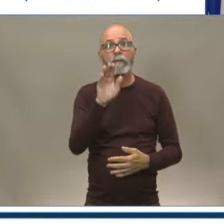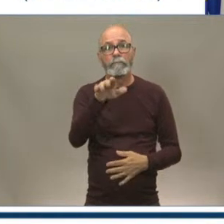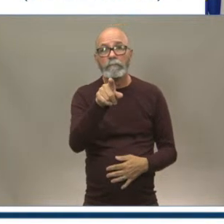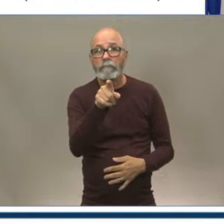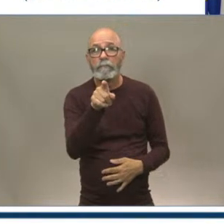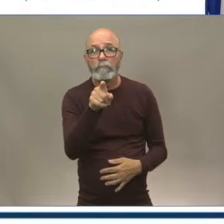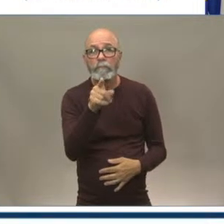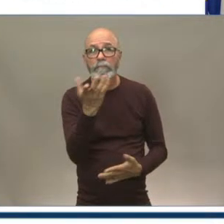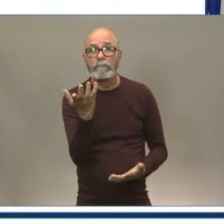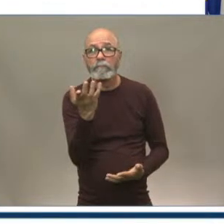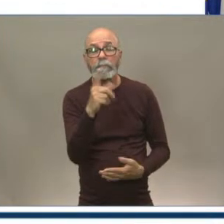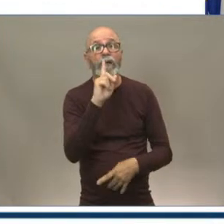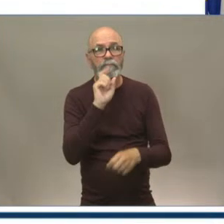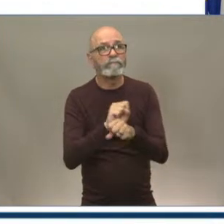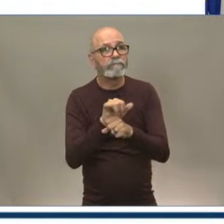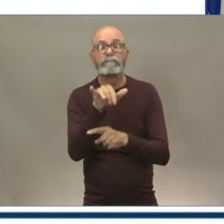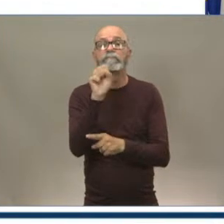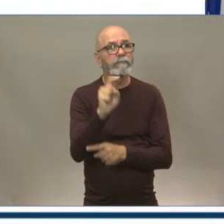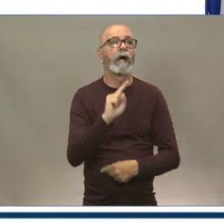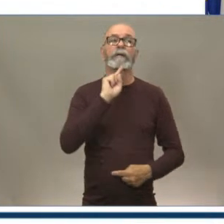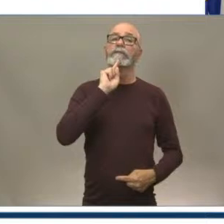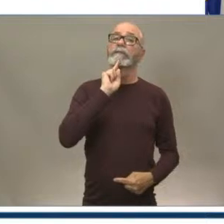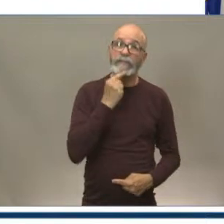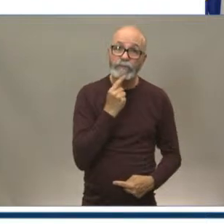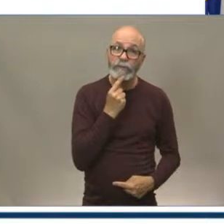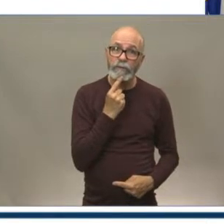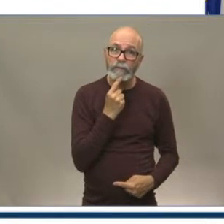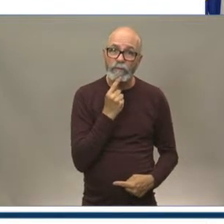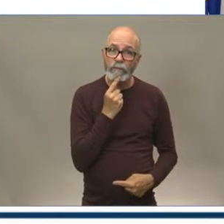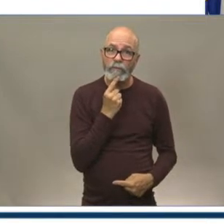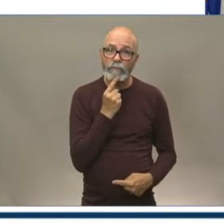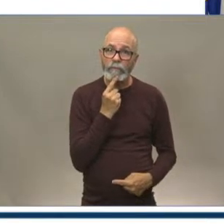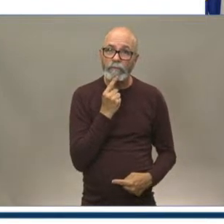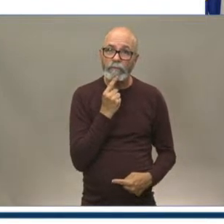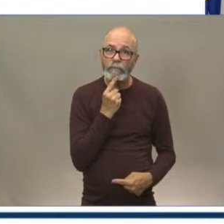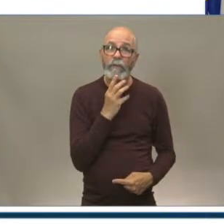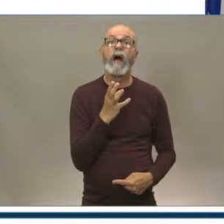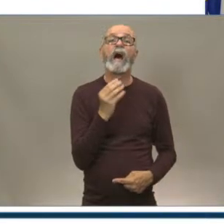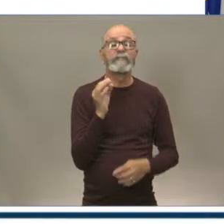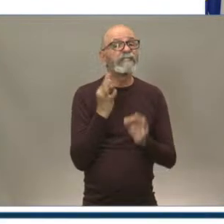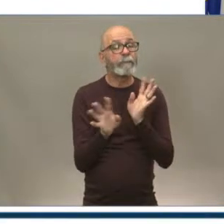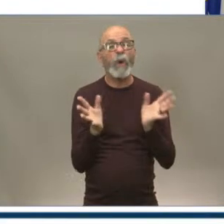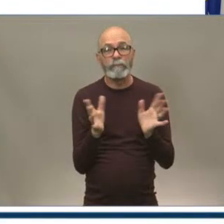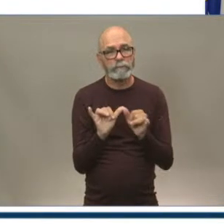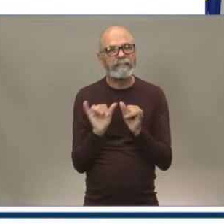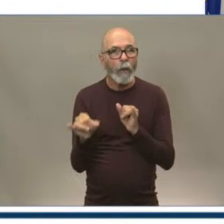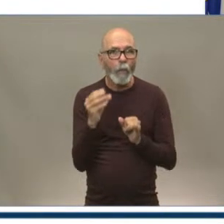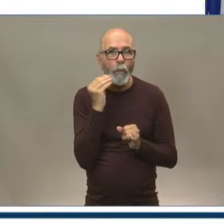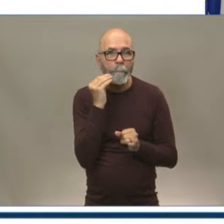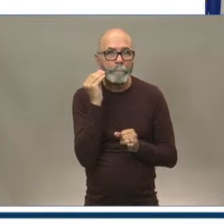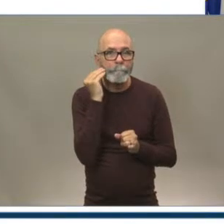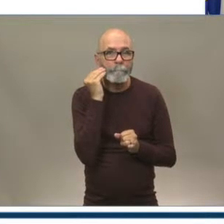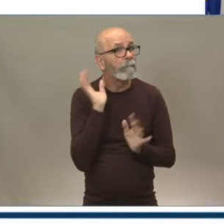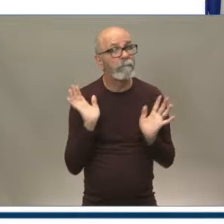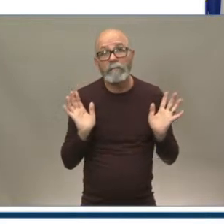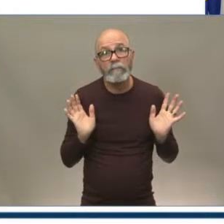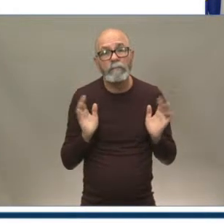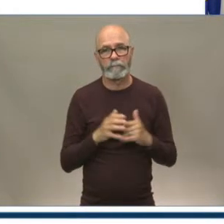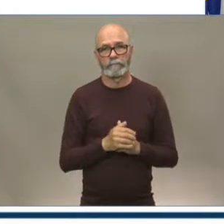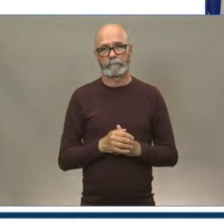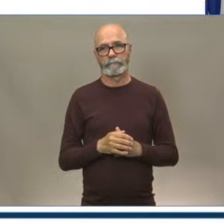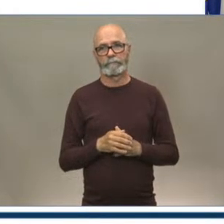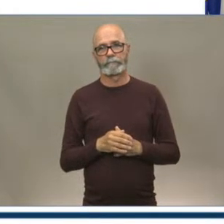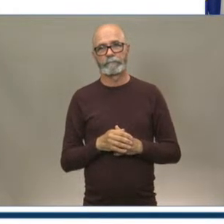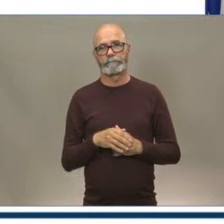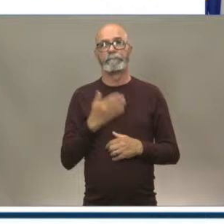I'll be short as well. Stay home. Next question will go to Daryl Cole with the Amherst News. My question is for